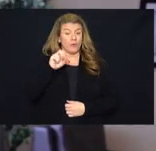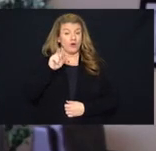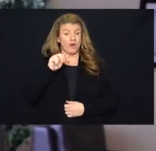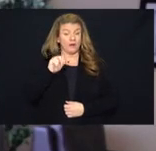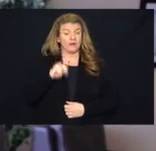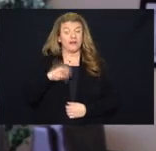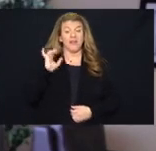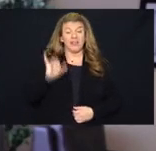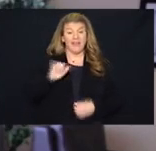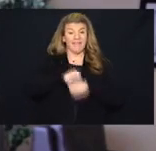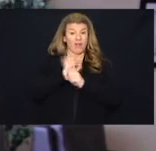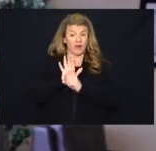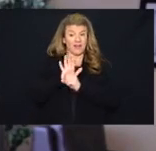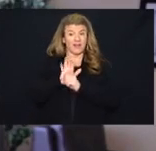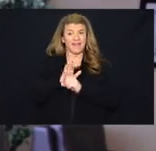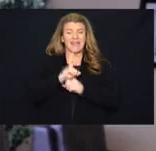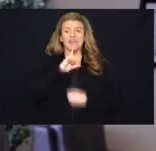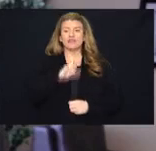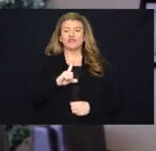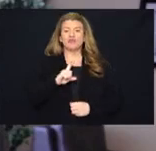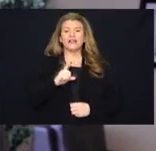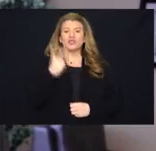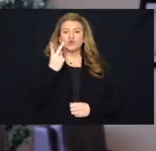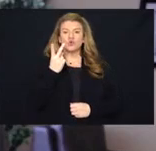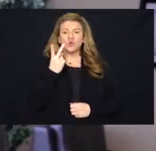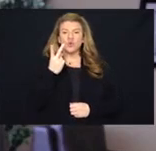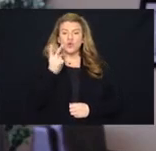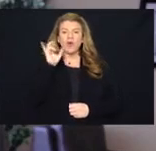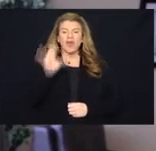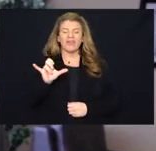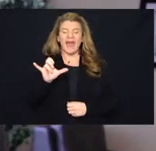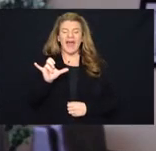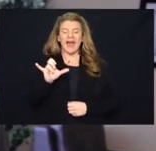Omicron variant. And there's really two that are